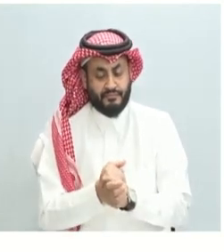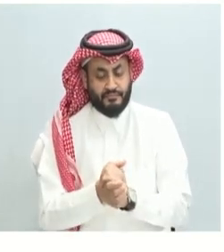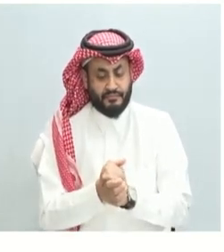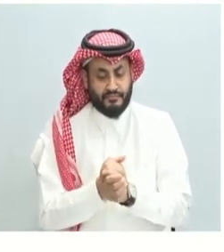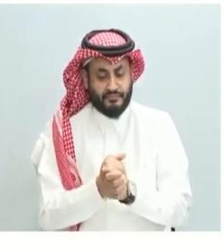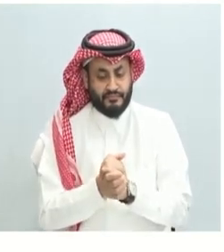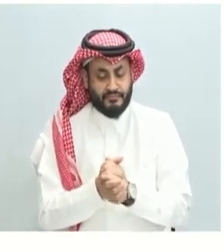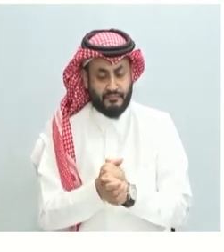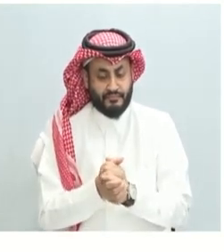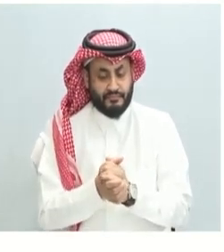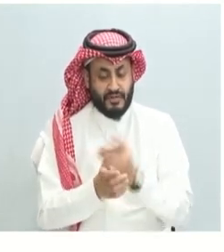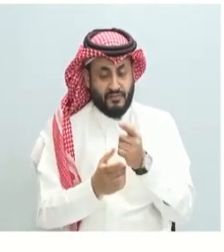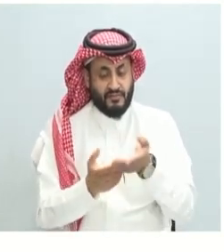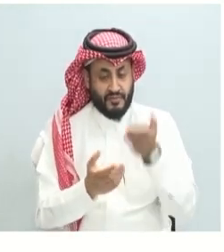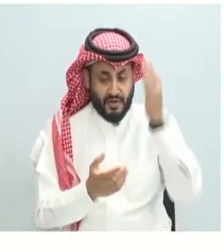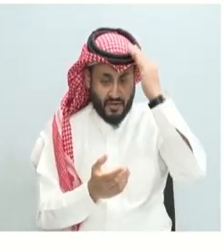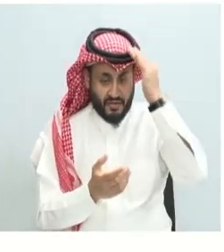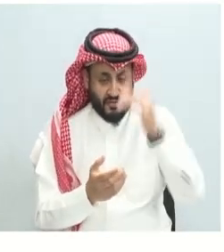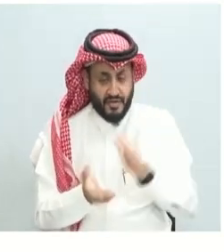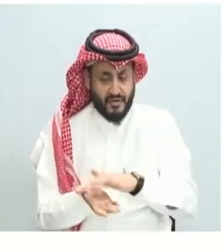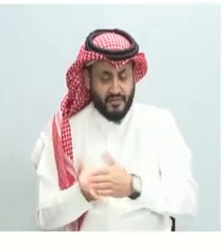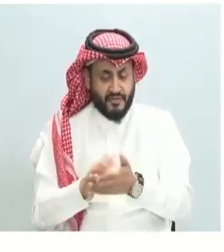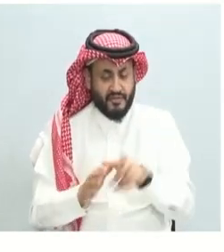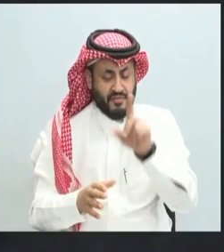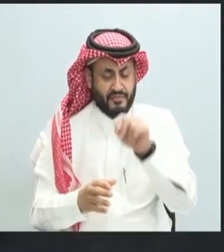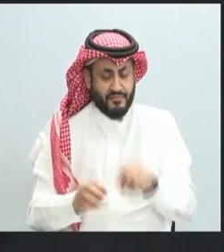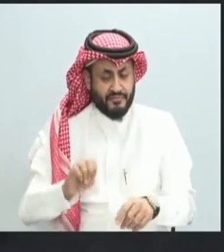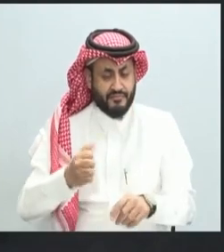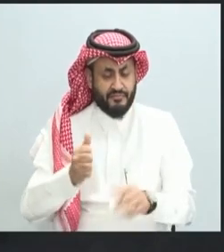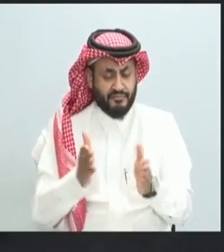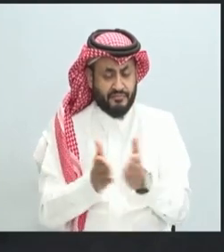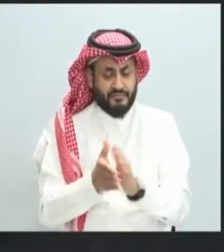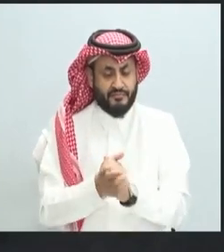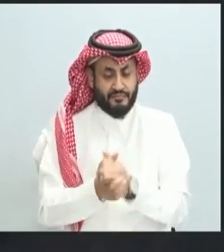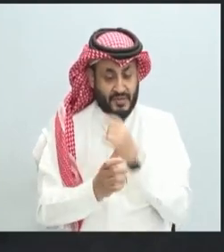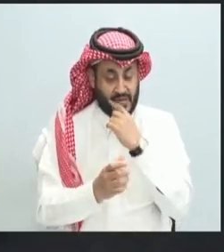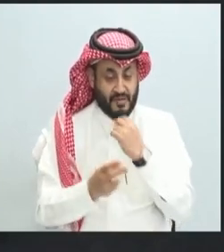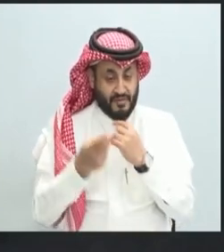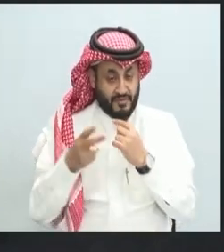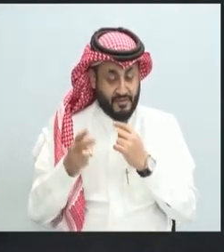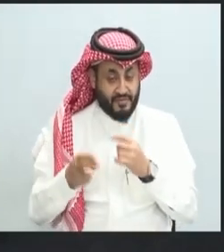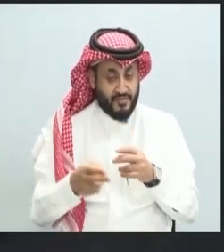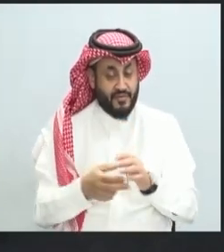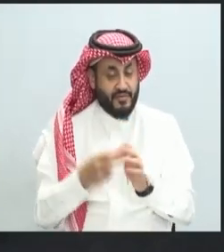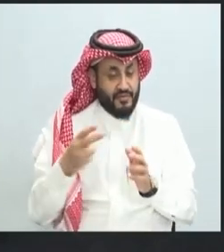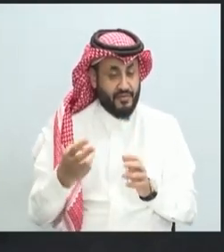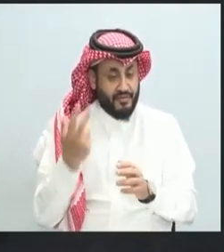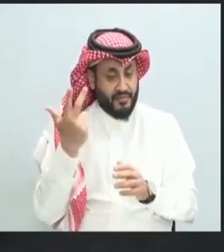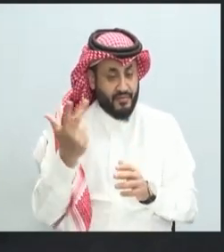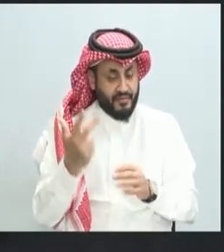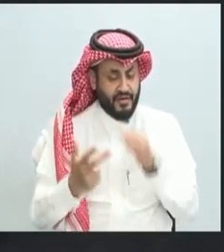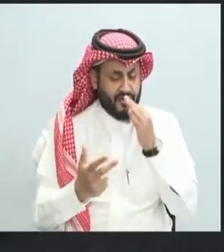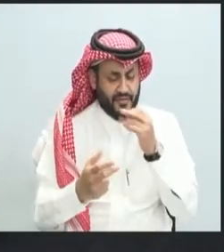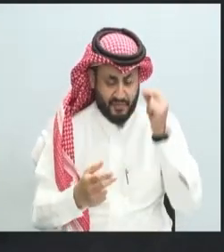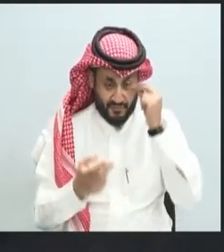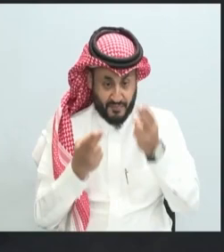bread. Head, bread. So these are three different sounds that we need to pay attention